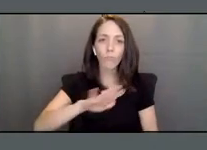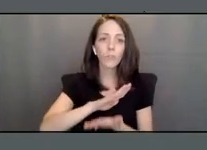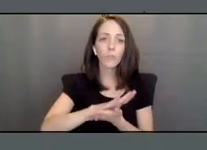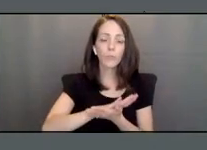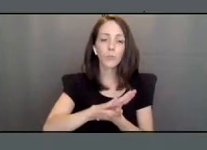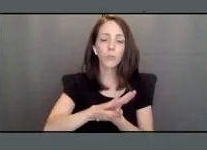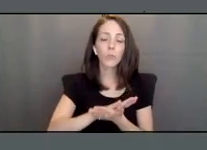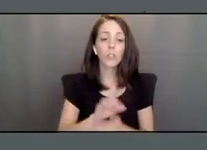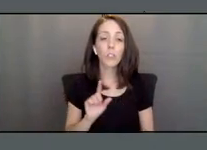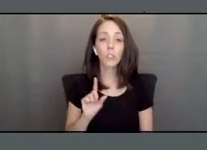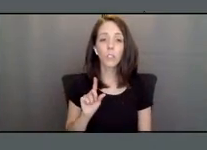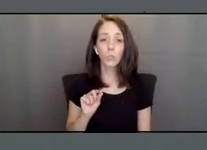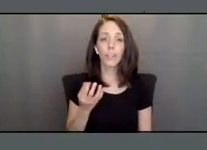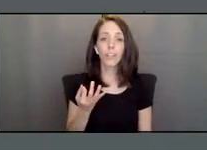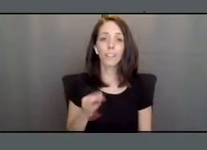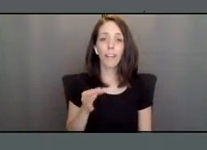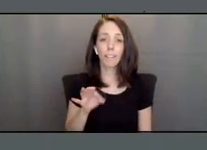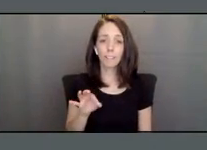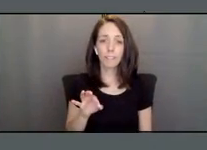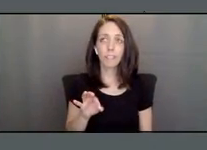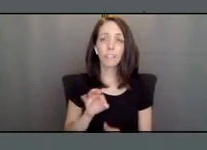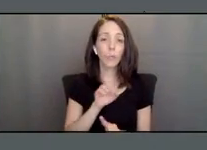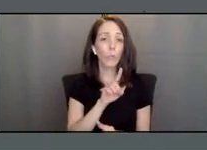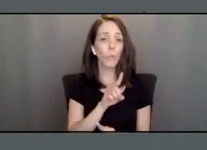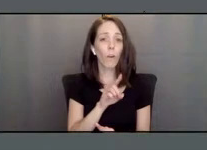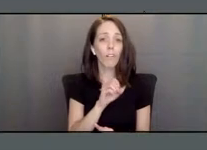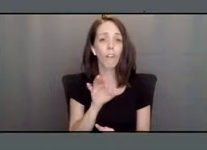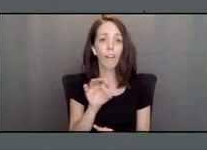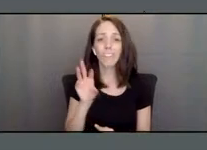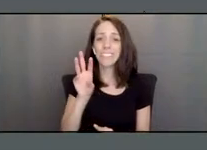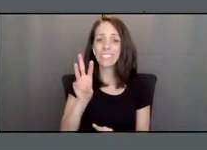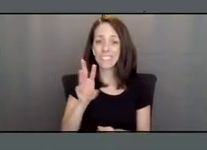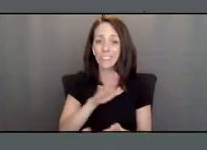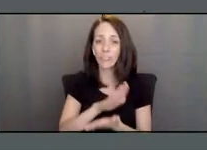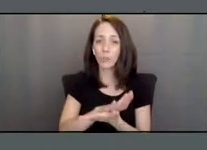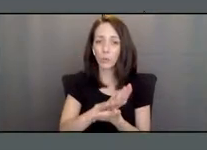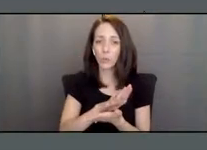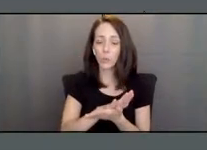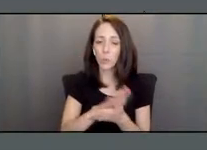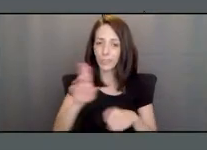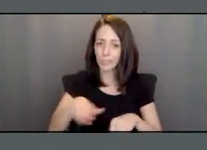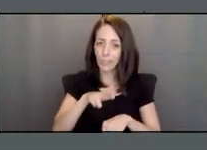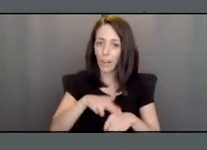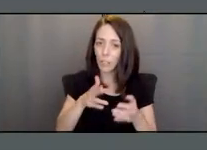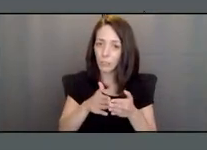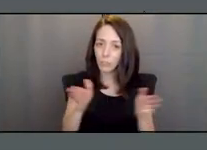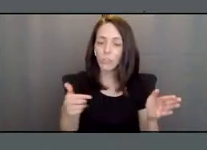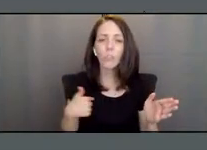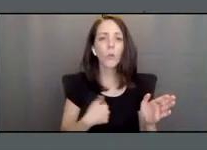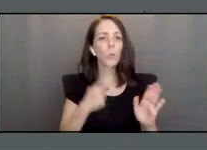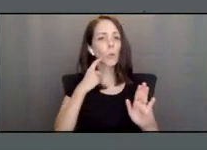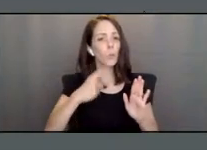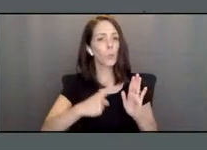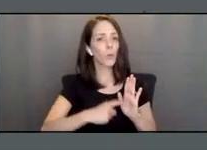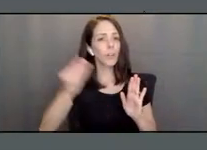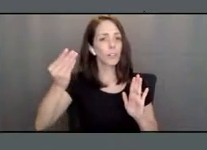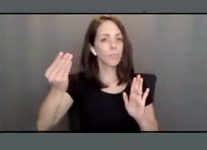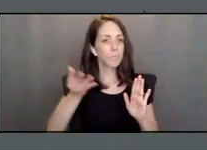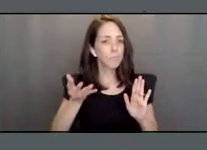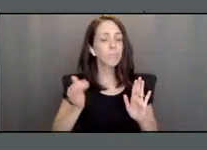of six schools of nursing nationally that were recognized for the social determinants of health and population